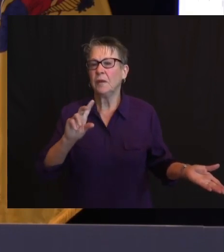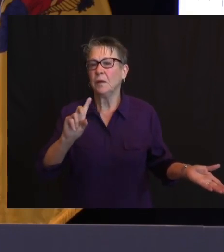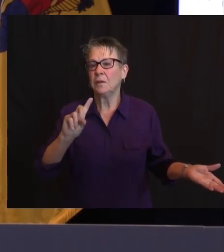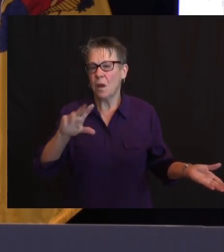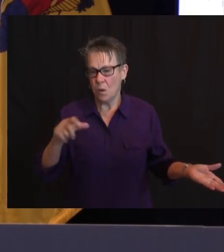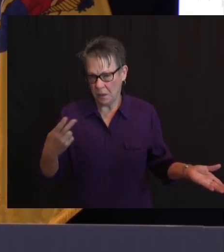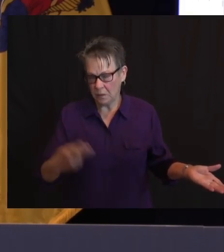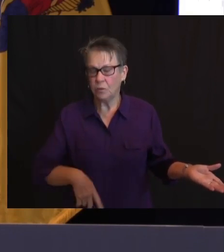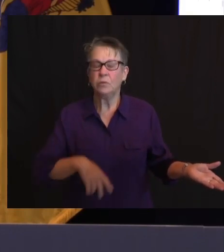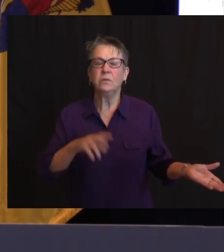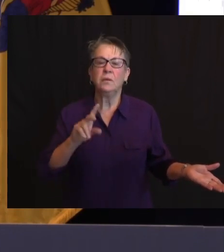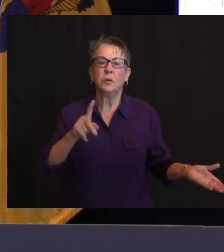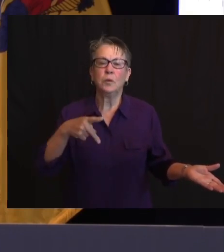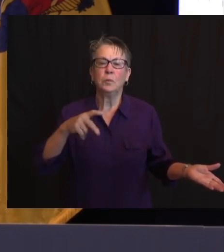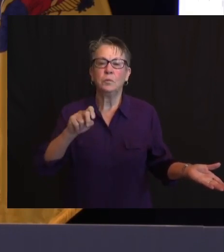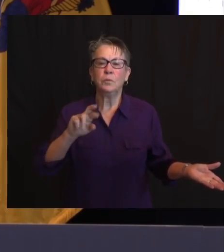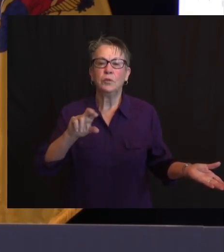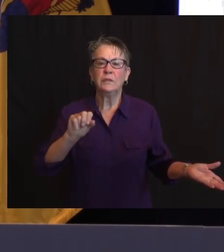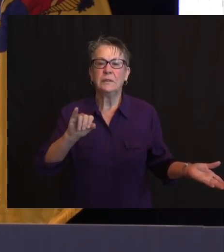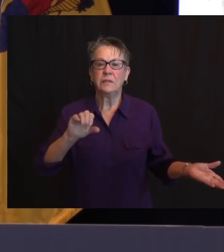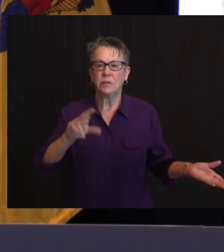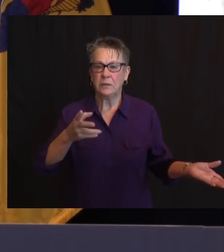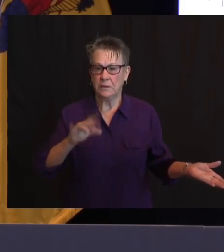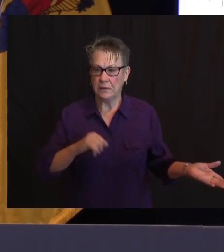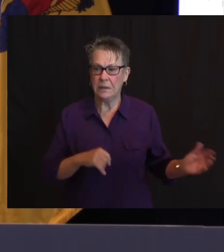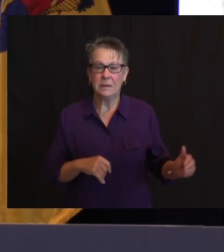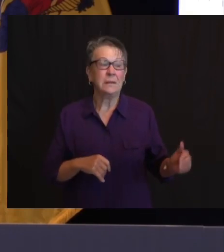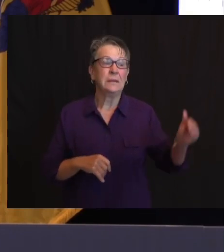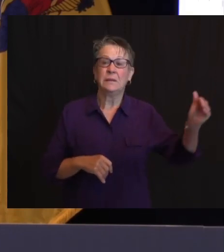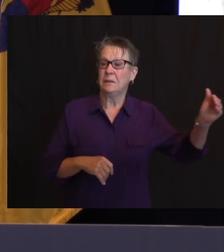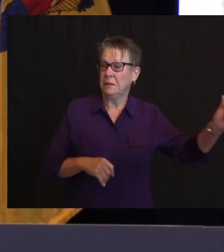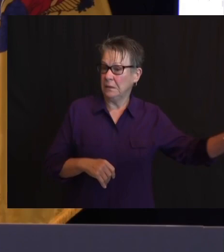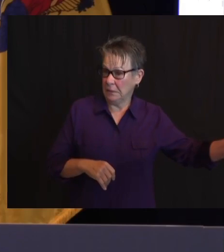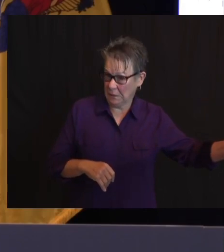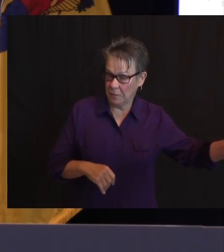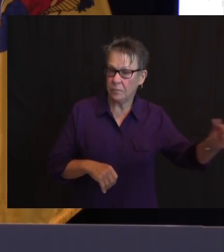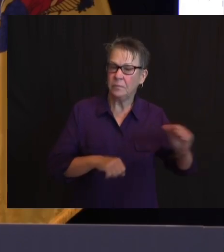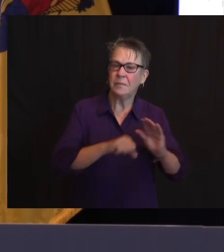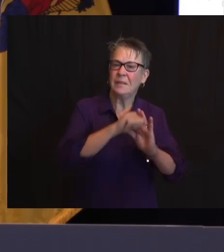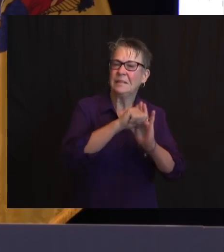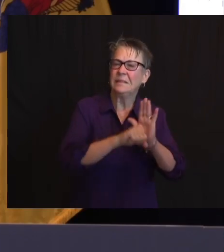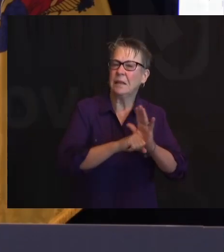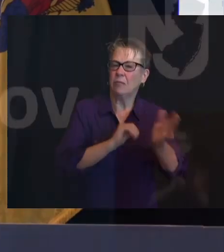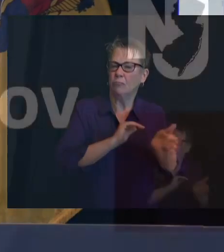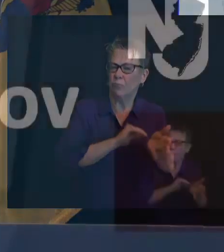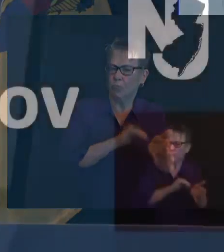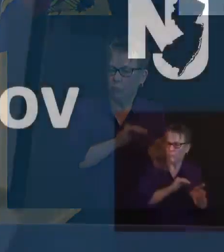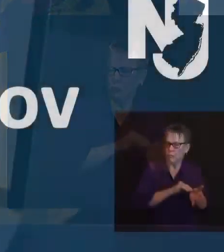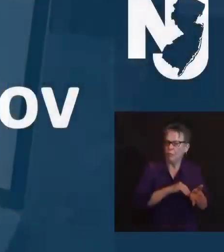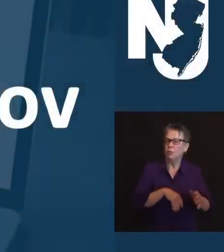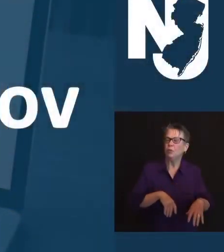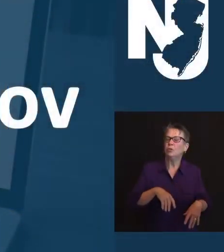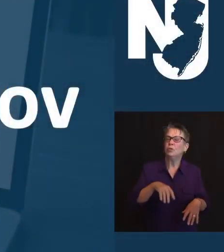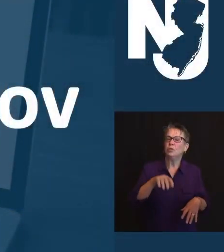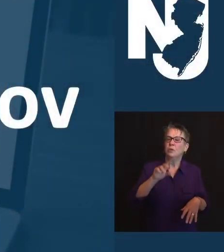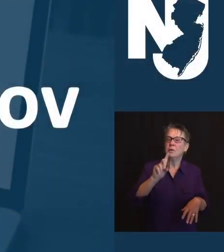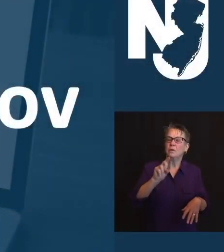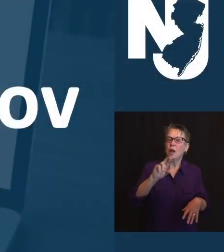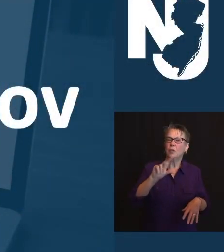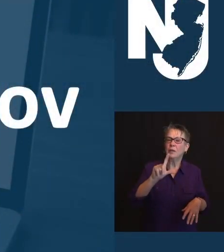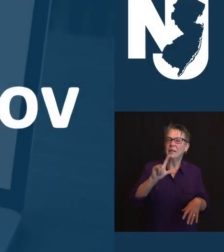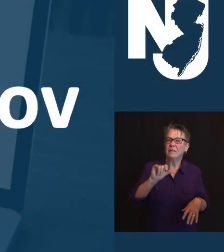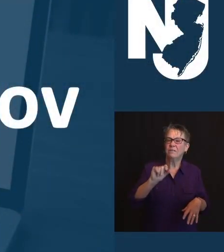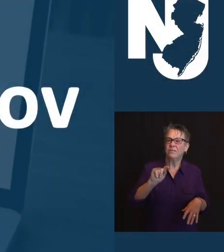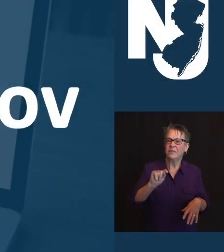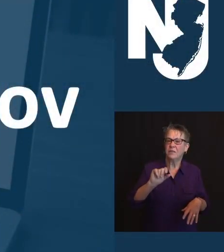her right, the Department of Health's Communicable Disease Service Medical Director, Dr. Ed Lifshitz, another familiar face. Great to have